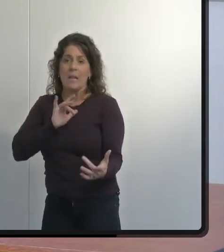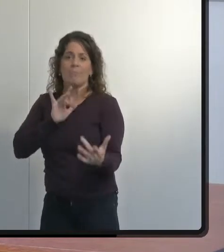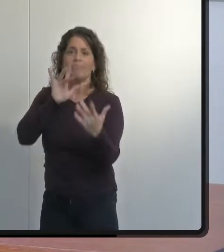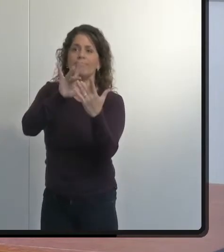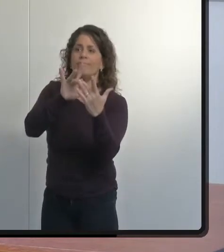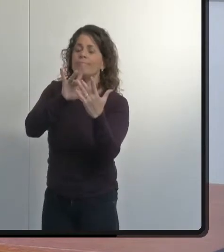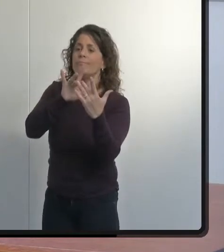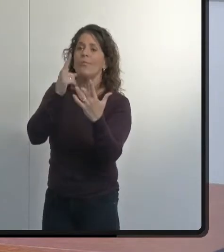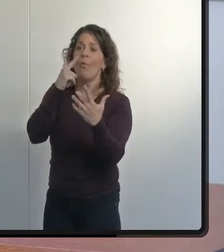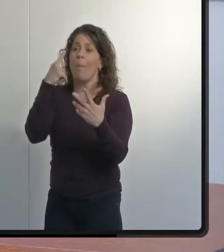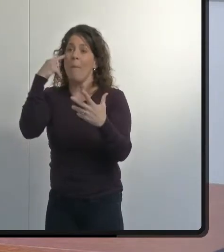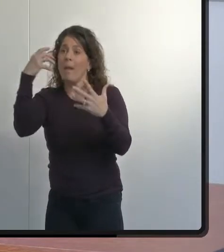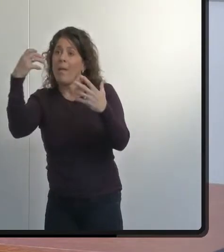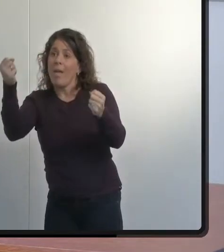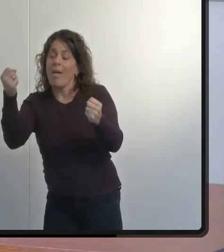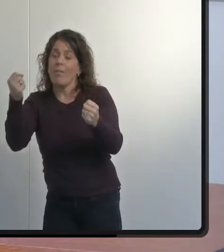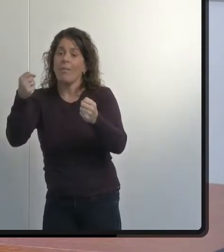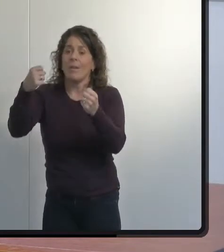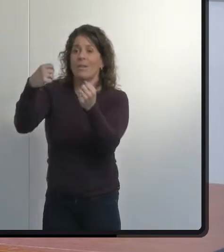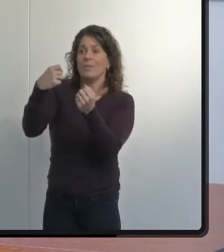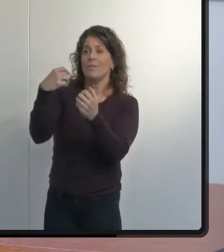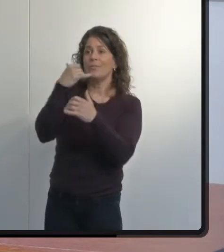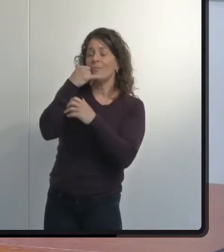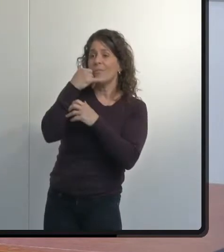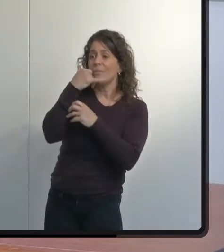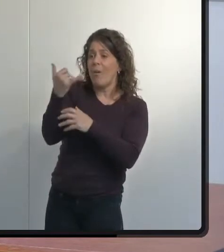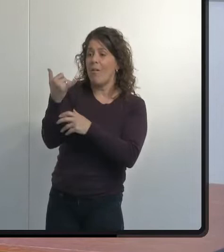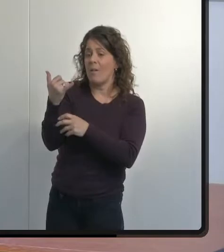resources or just to talk by calling